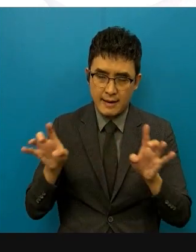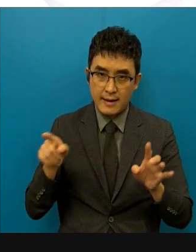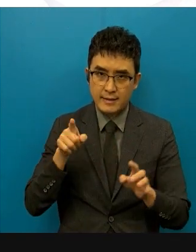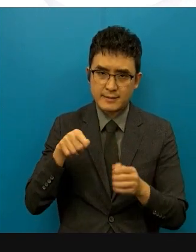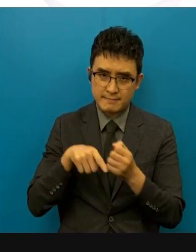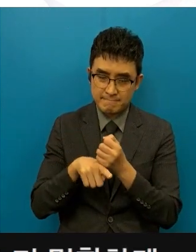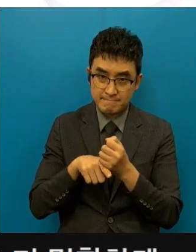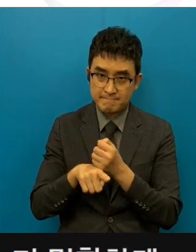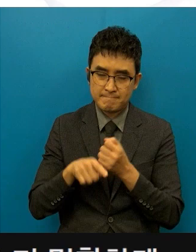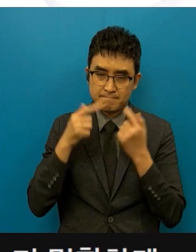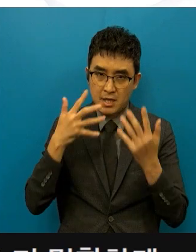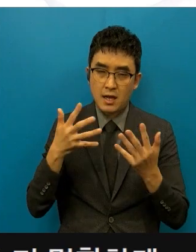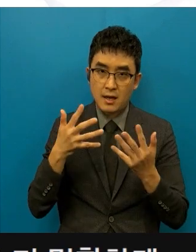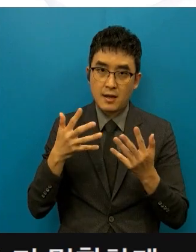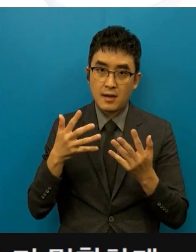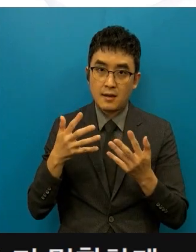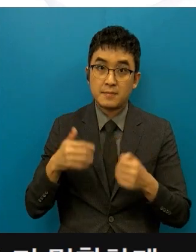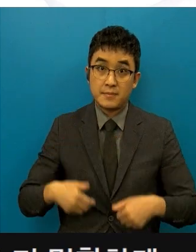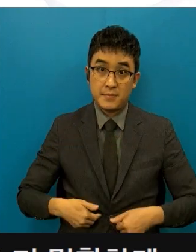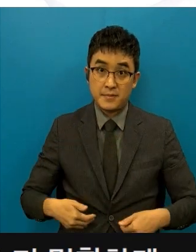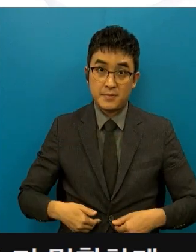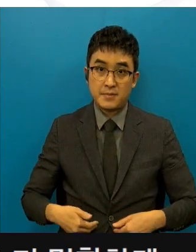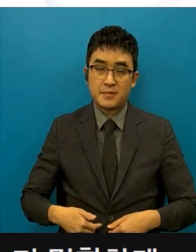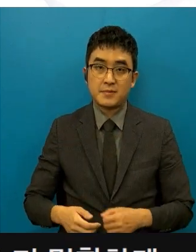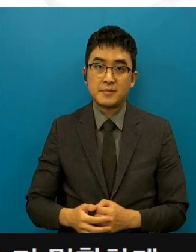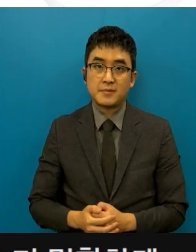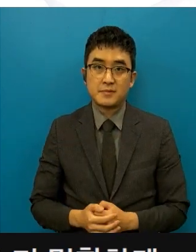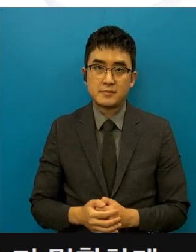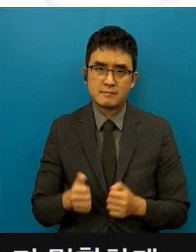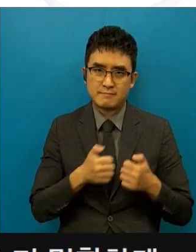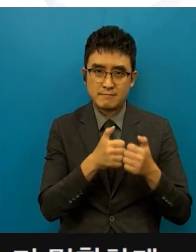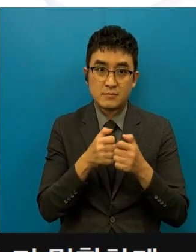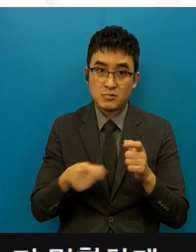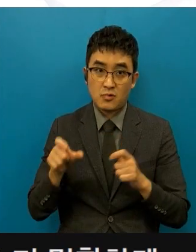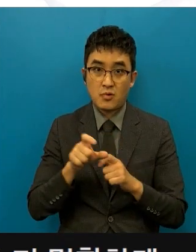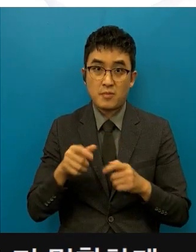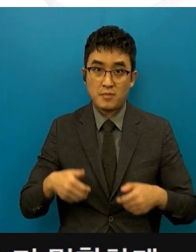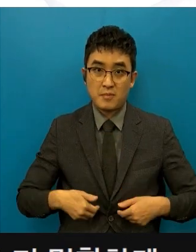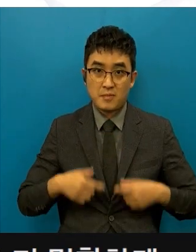discussion. Thank you. Please.